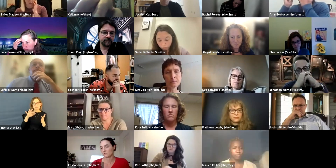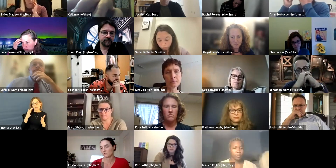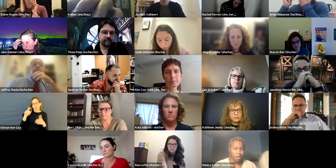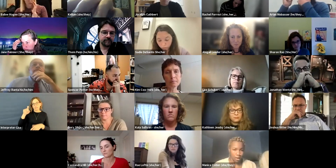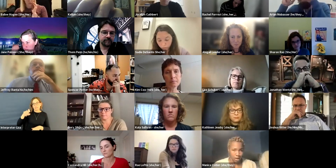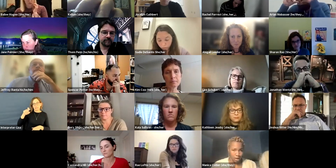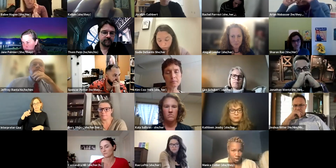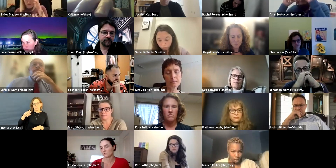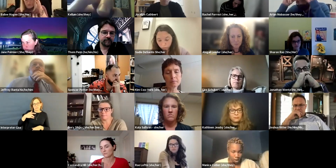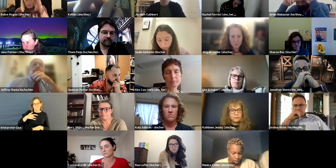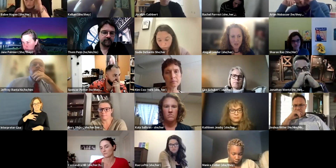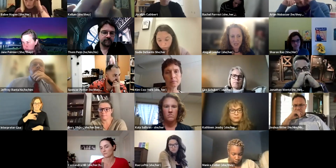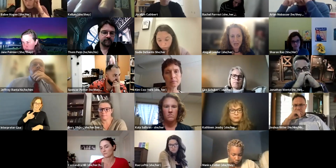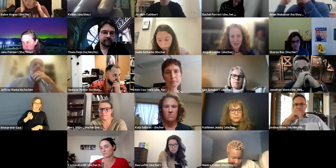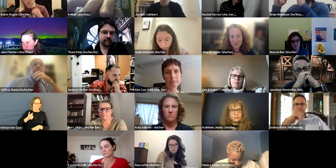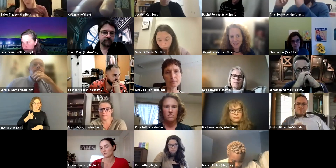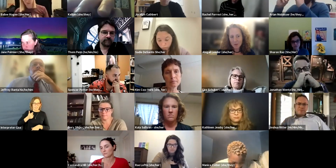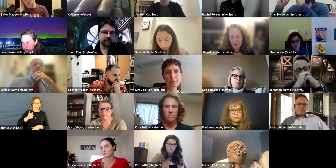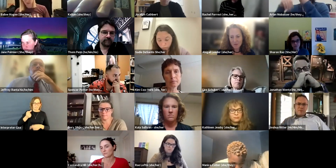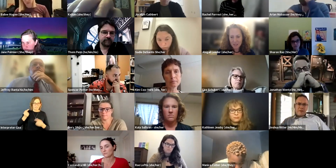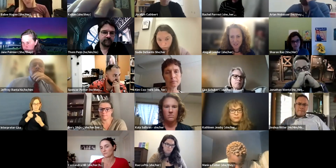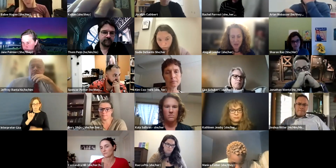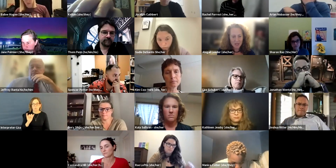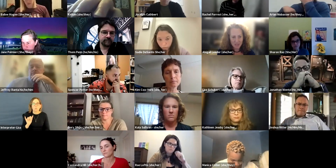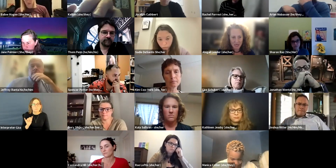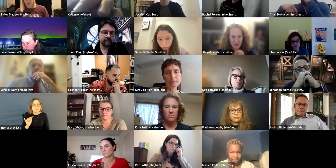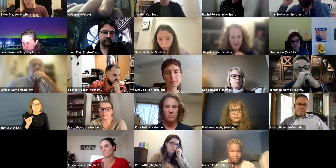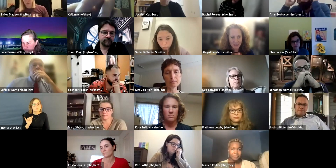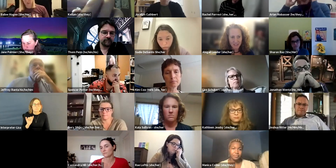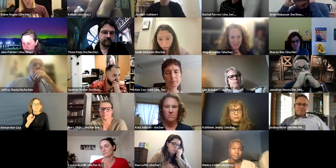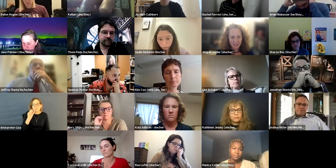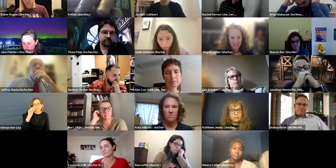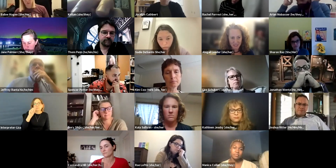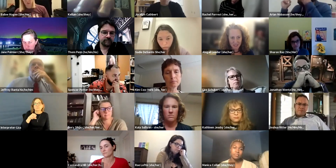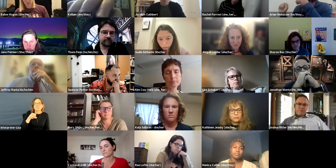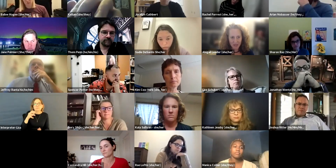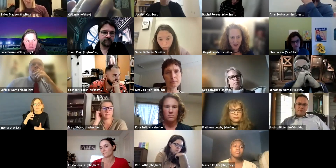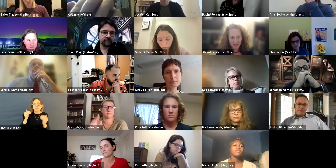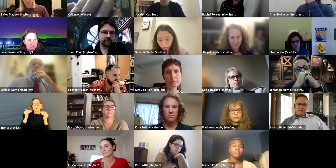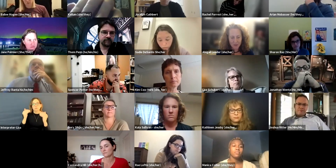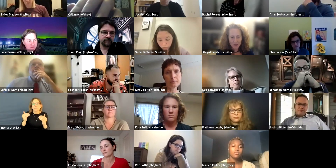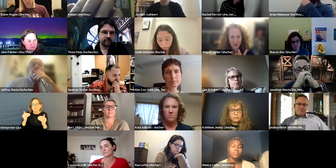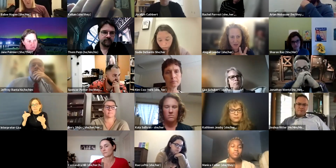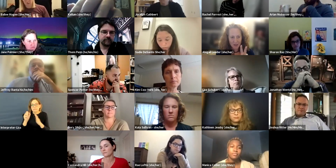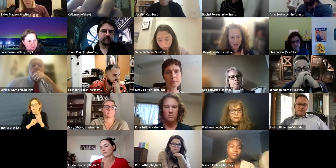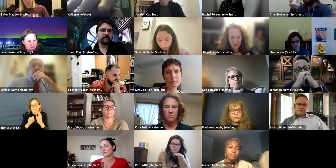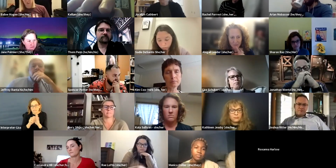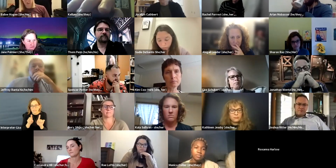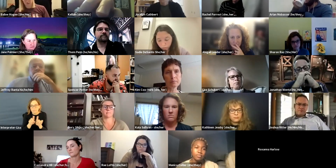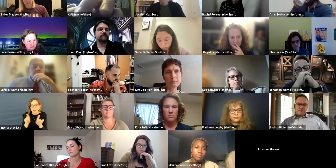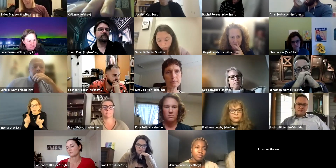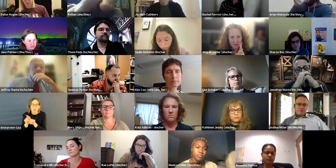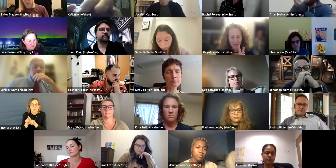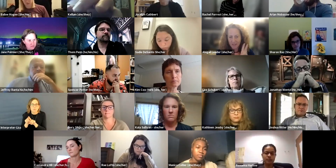little pinch. Mm-hmm. Yeah, I'm curious. I want to move on to our next scene, but I also,